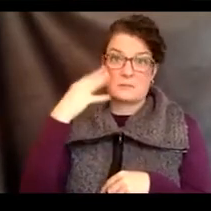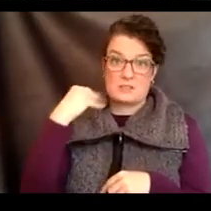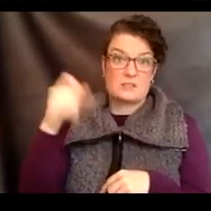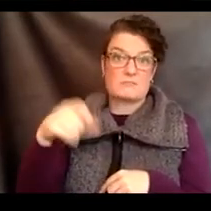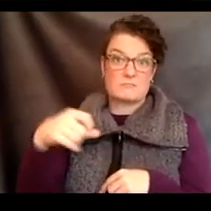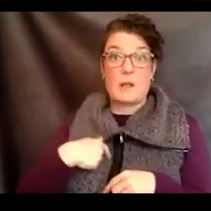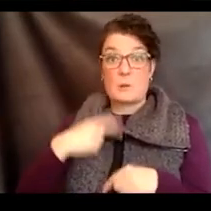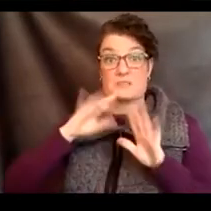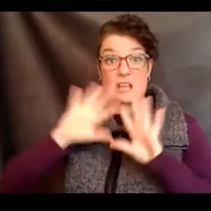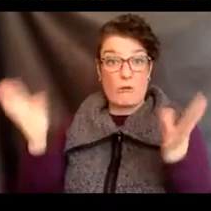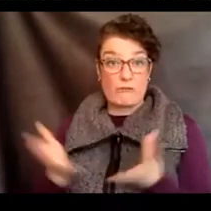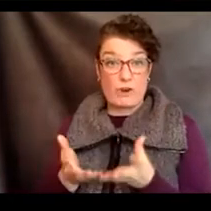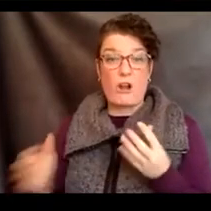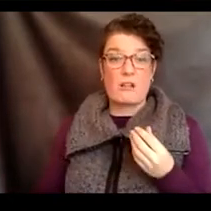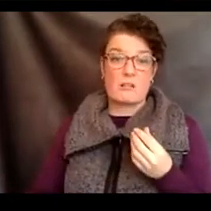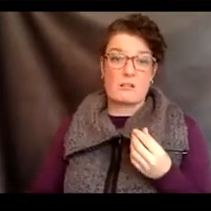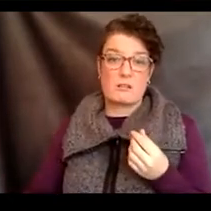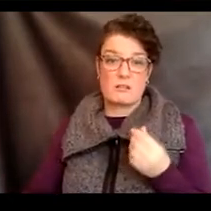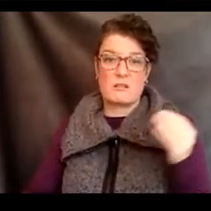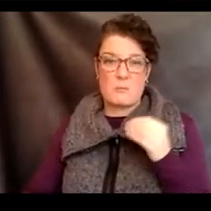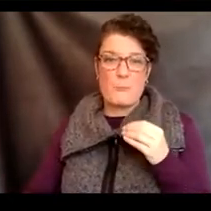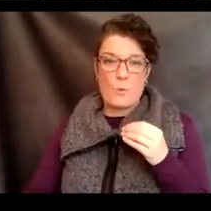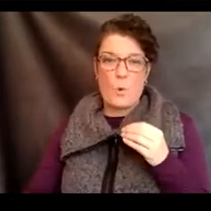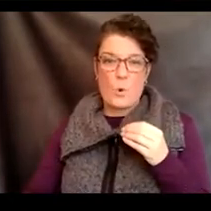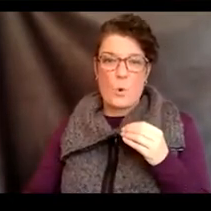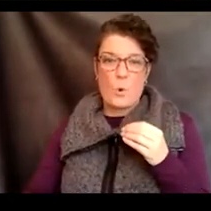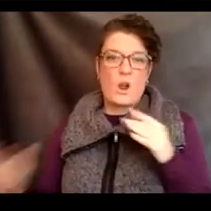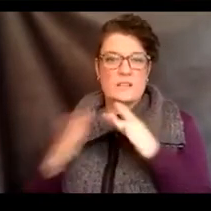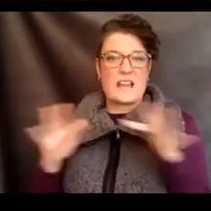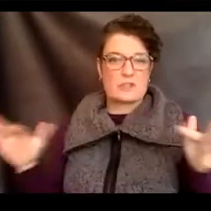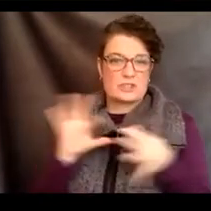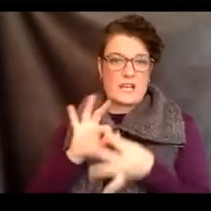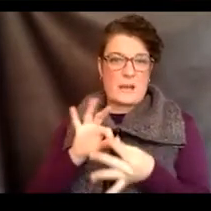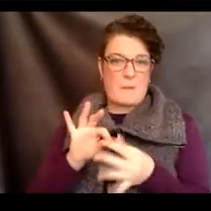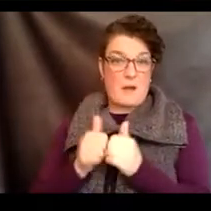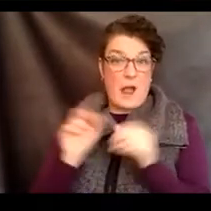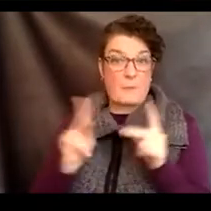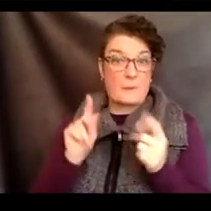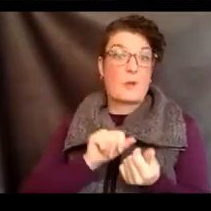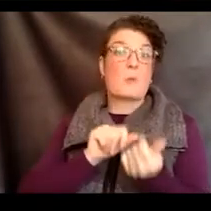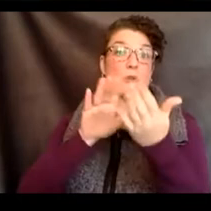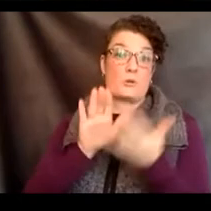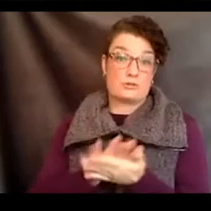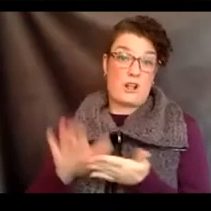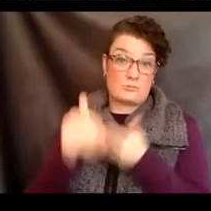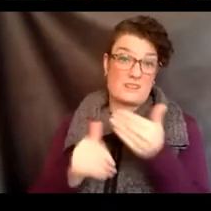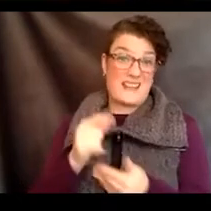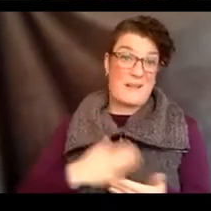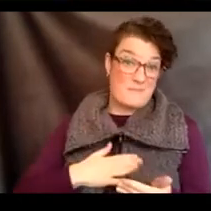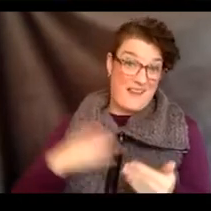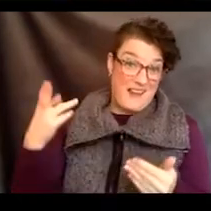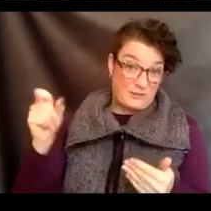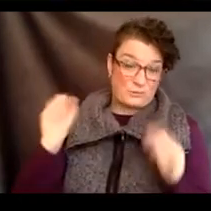I'd say overall there's more diversity in terms of how people approach the college process at my high school versus